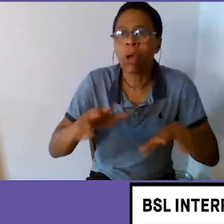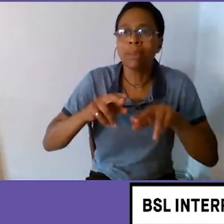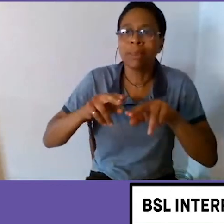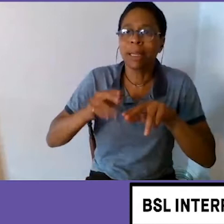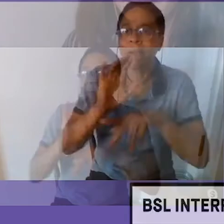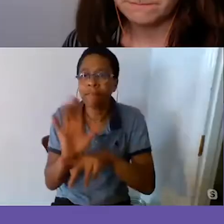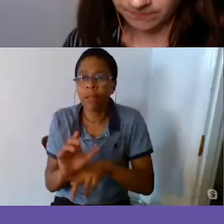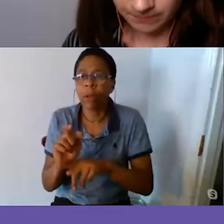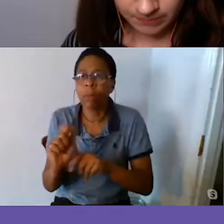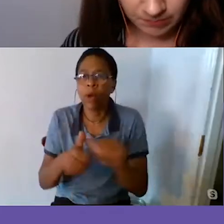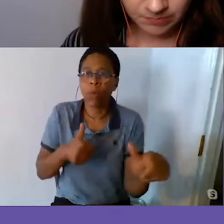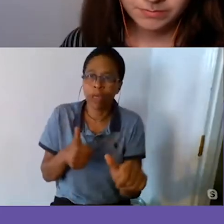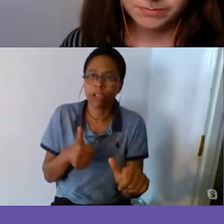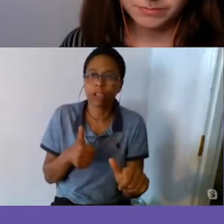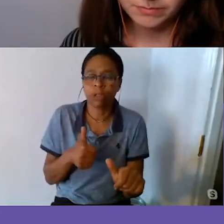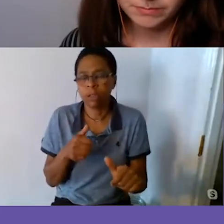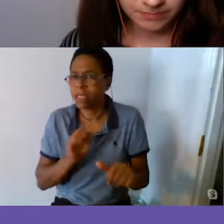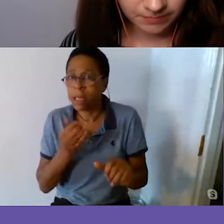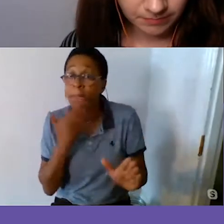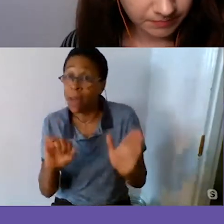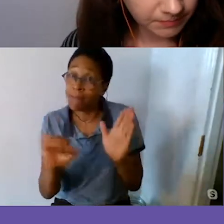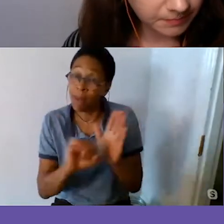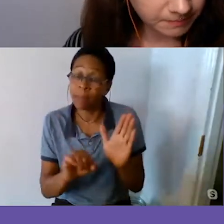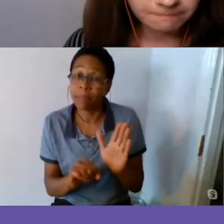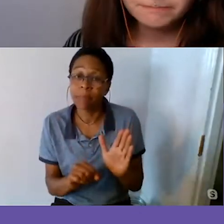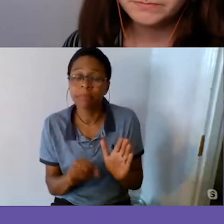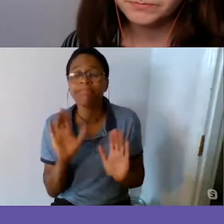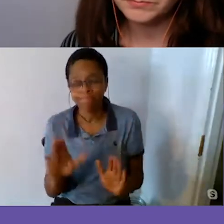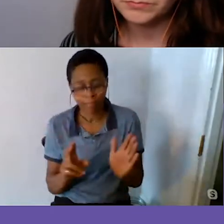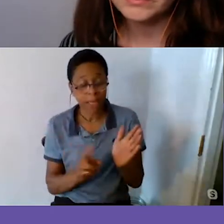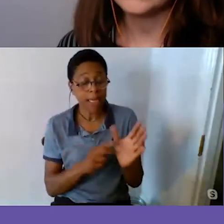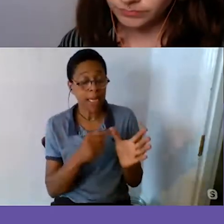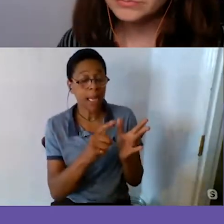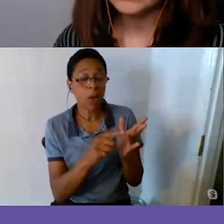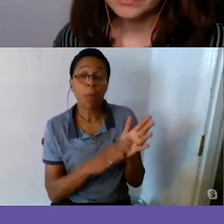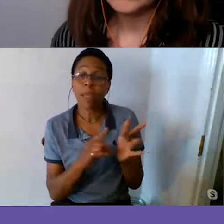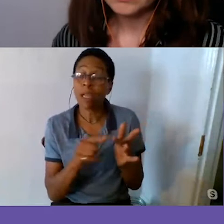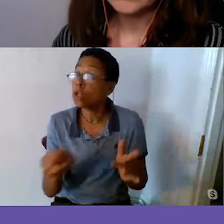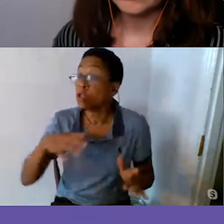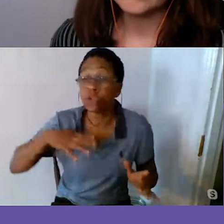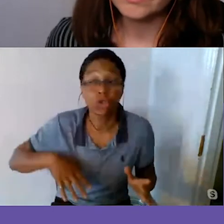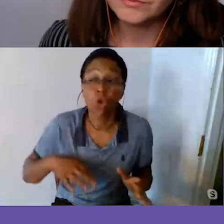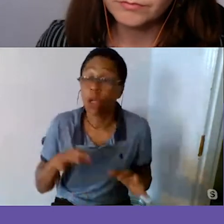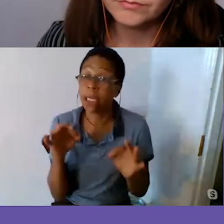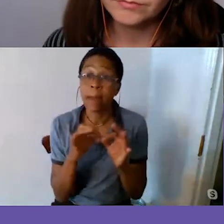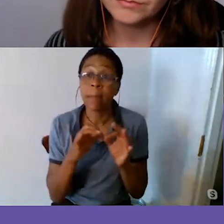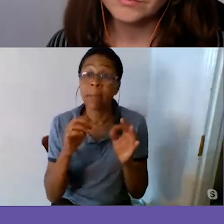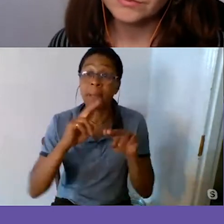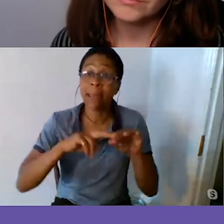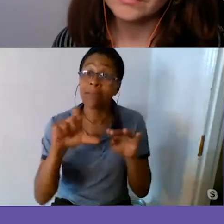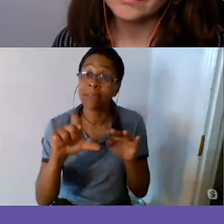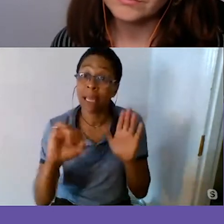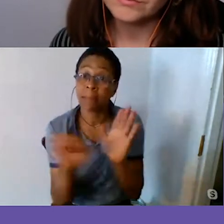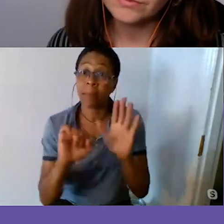Naomi? Yeah, I mean, so you don't need BBFC rating for video on demand platforms, so that's quite straightforward. Our challenge